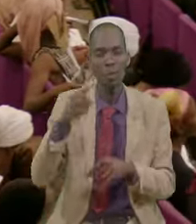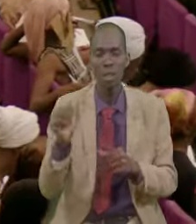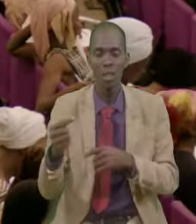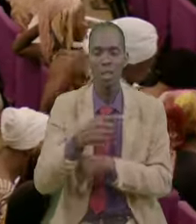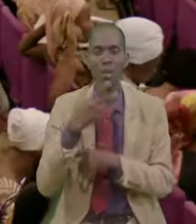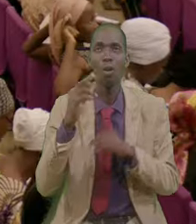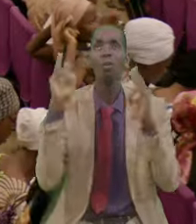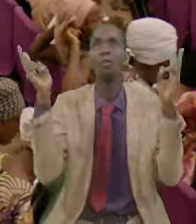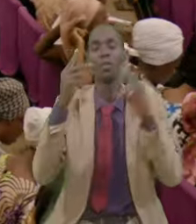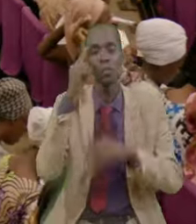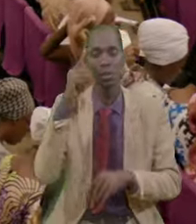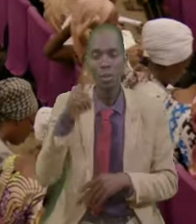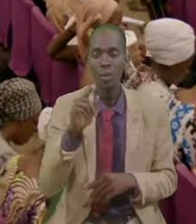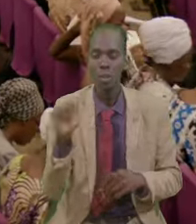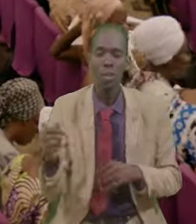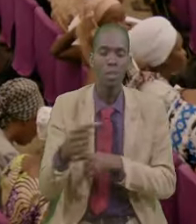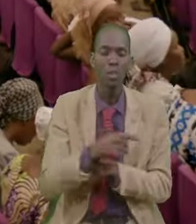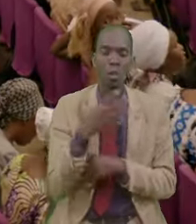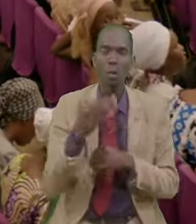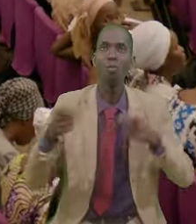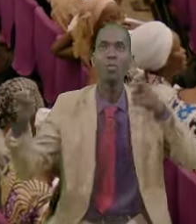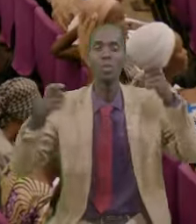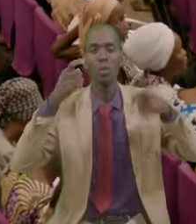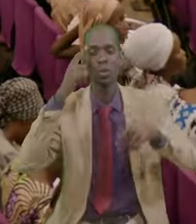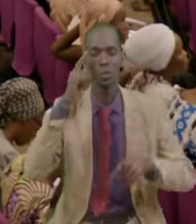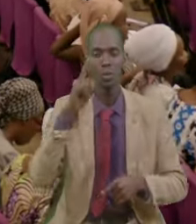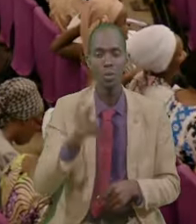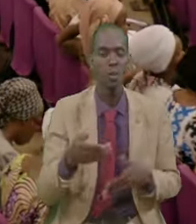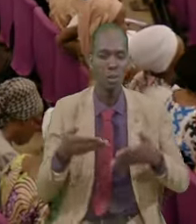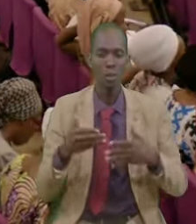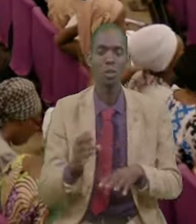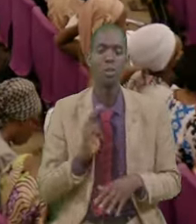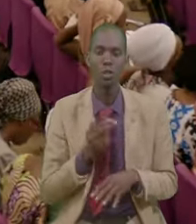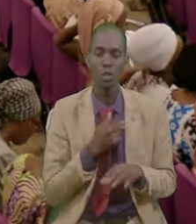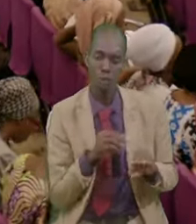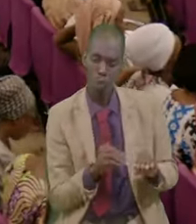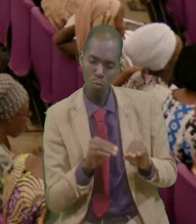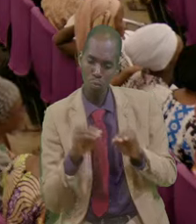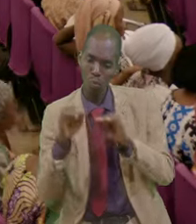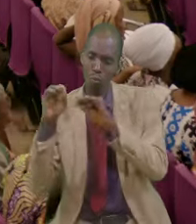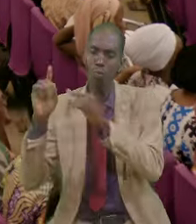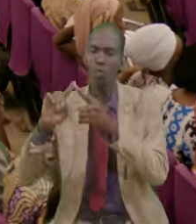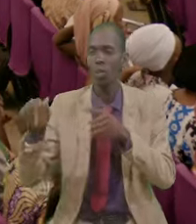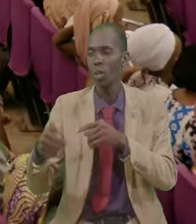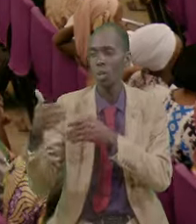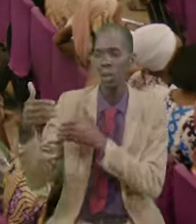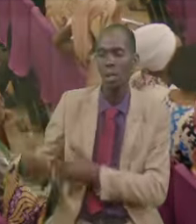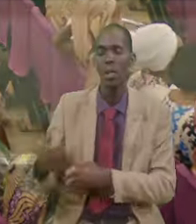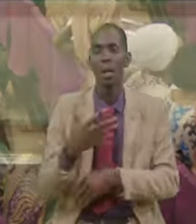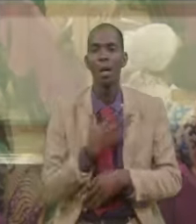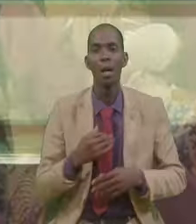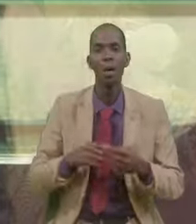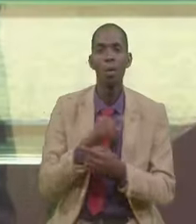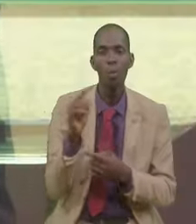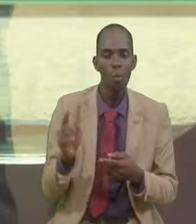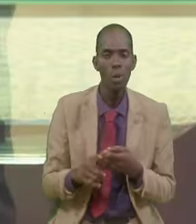has come. The day of dominion has come. Let us pass over unto the other side. And when he